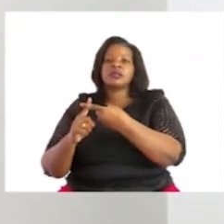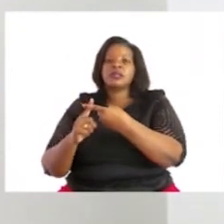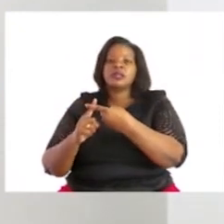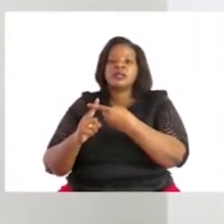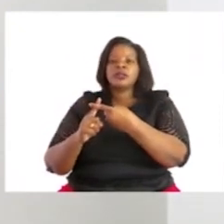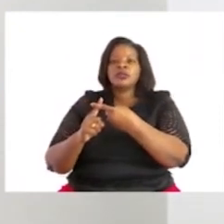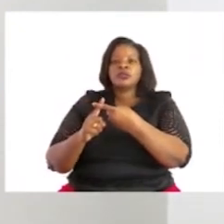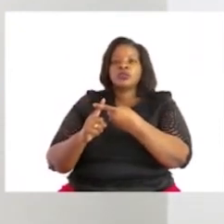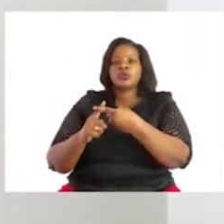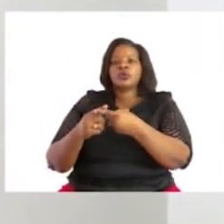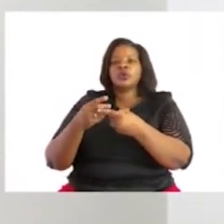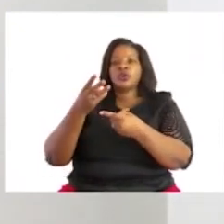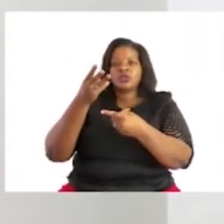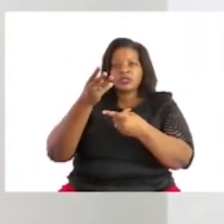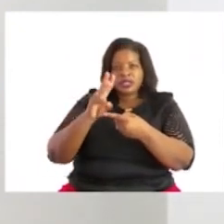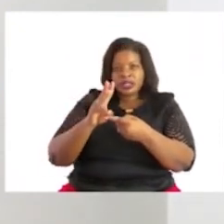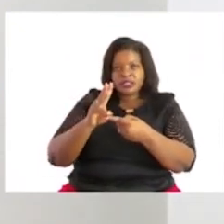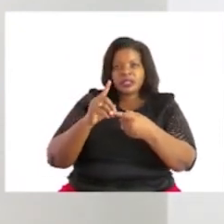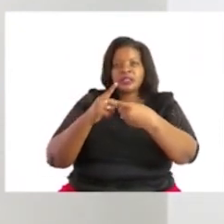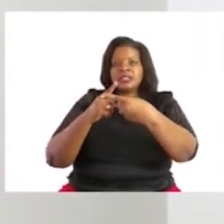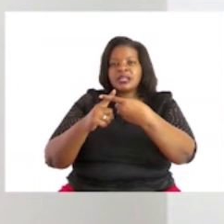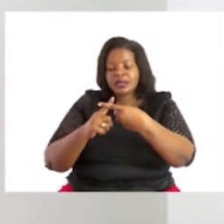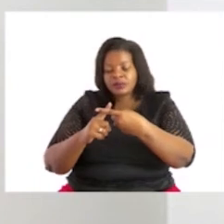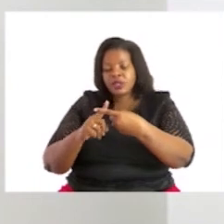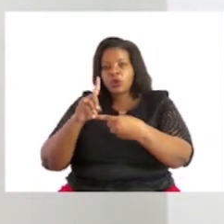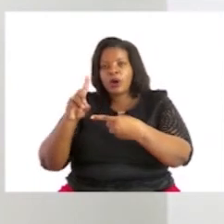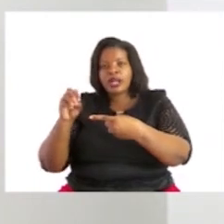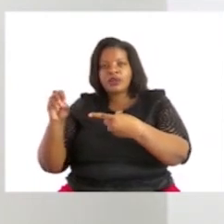6 times 100